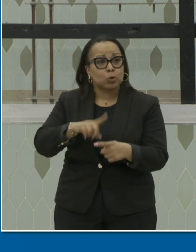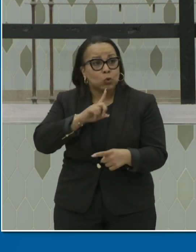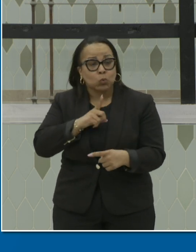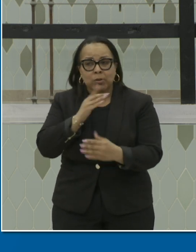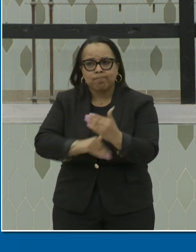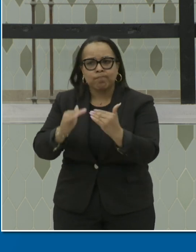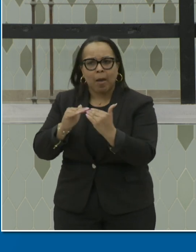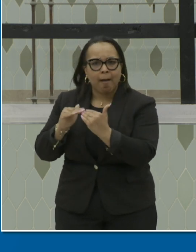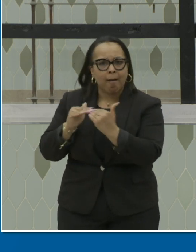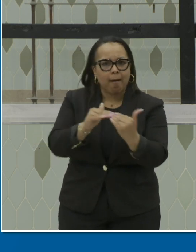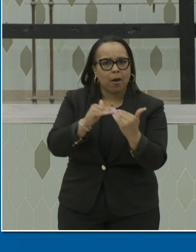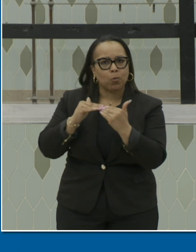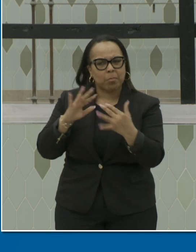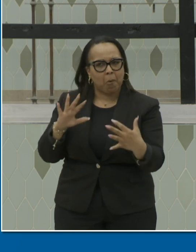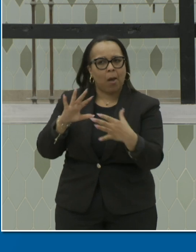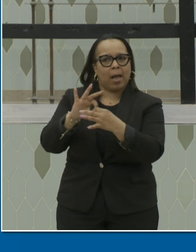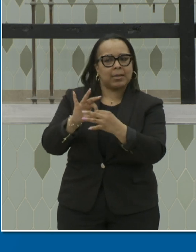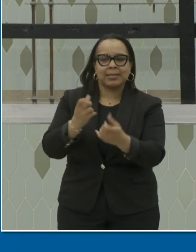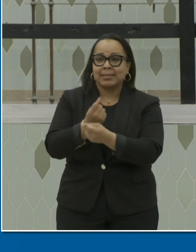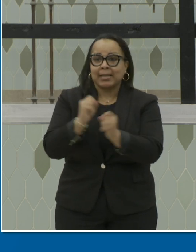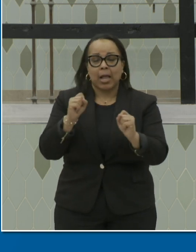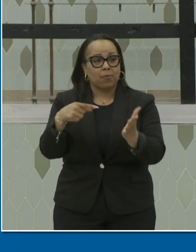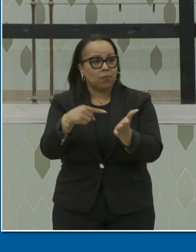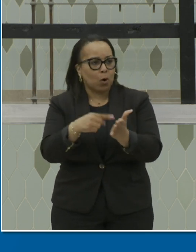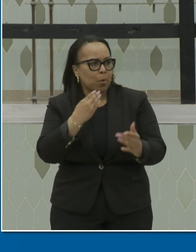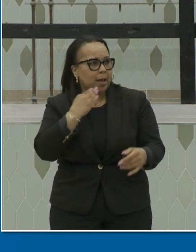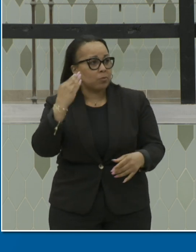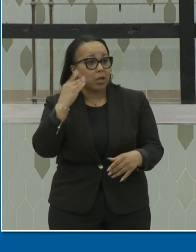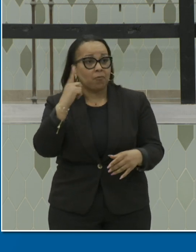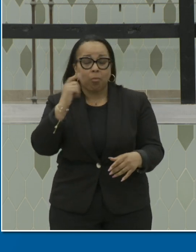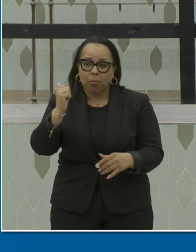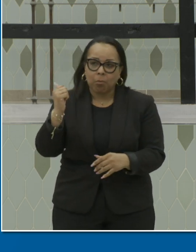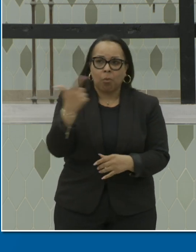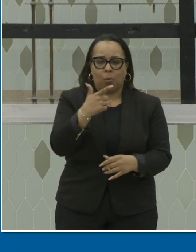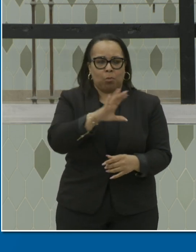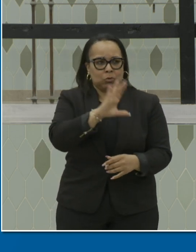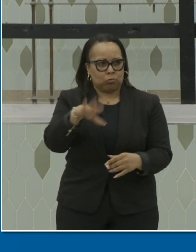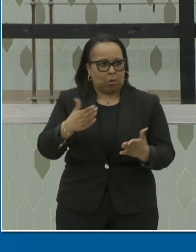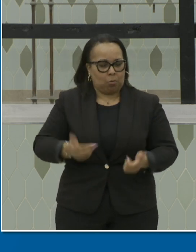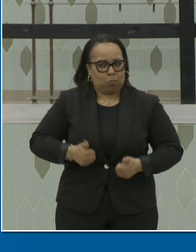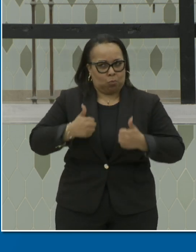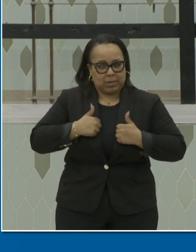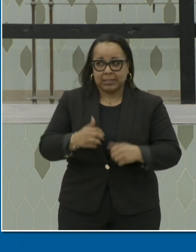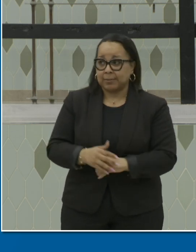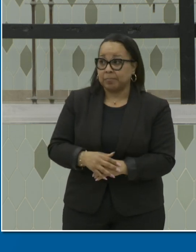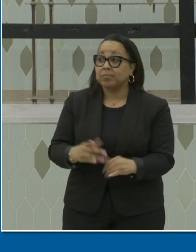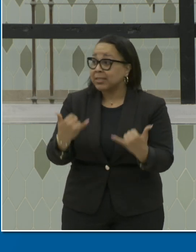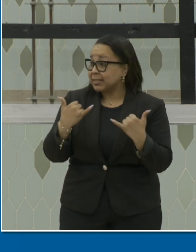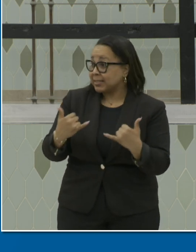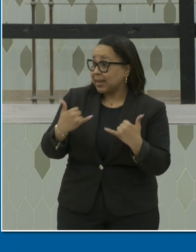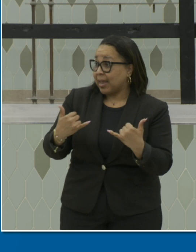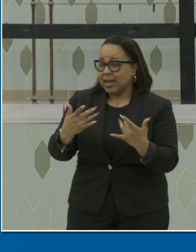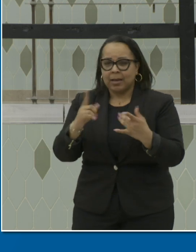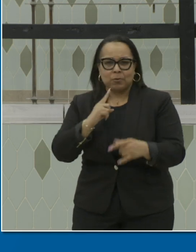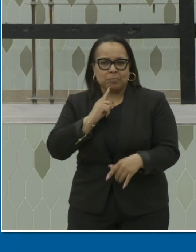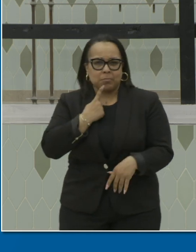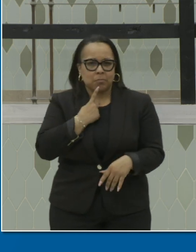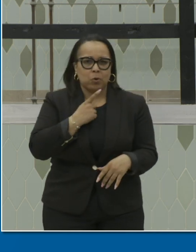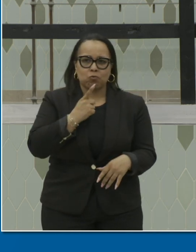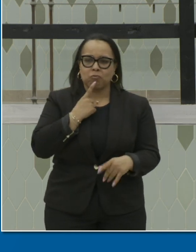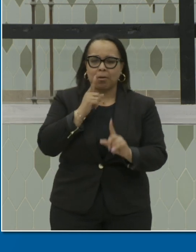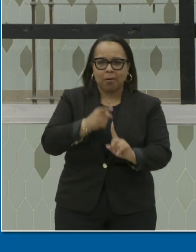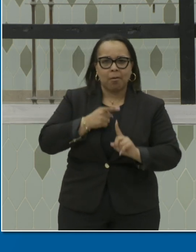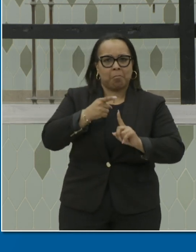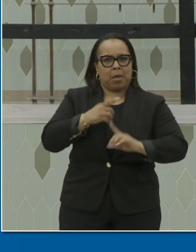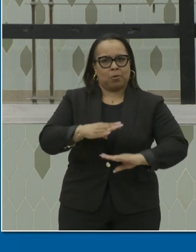ensuring equitable access and safe, affordable housing for all Chicagoans. Today marks a significant